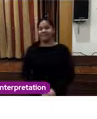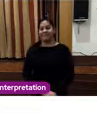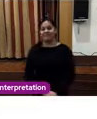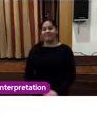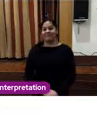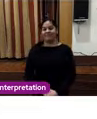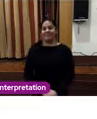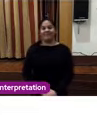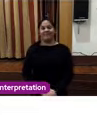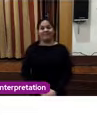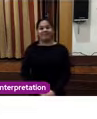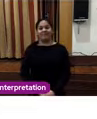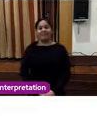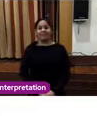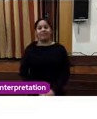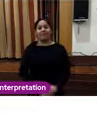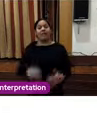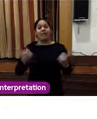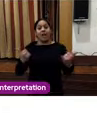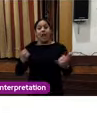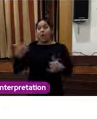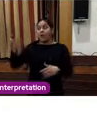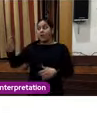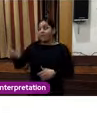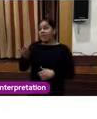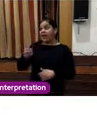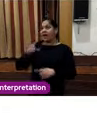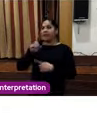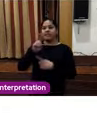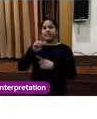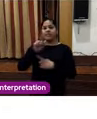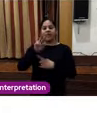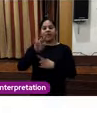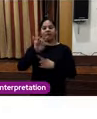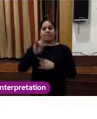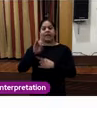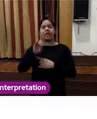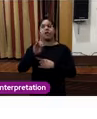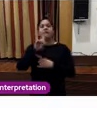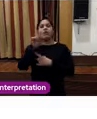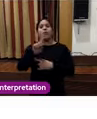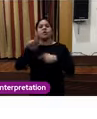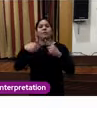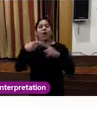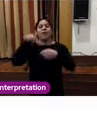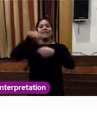Now we'd like to invite David Michelin, who had a question on gas taxes.